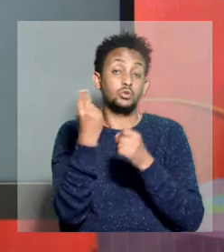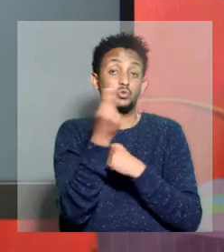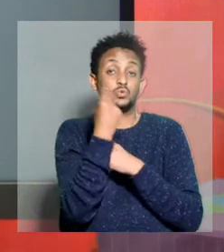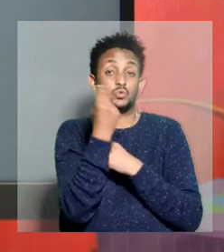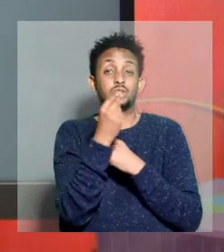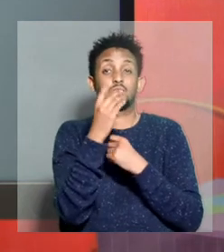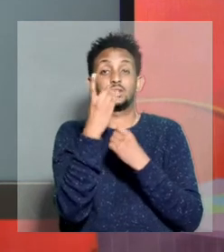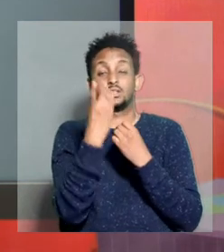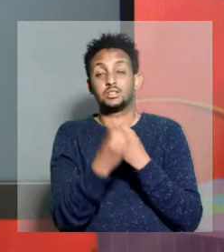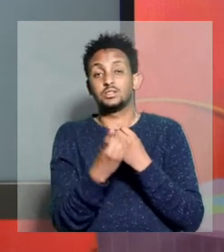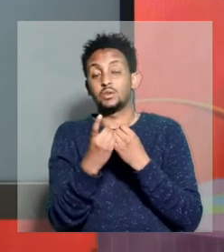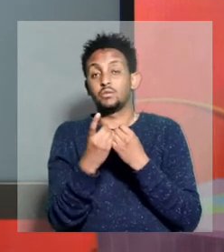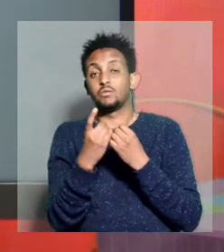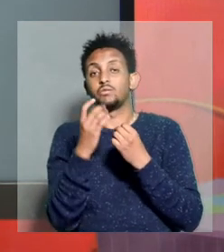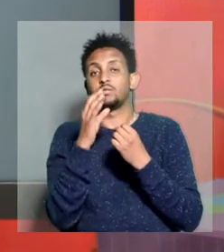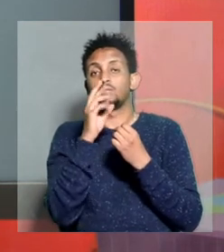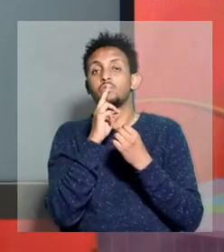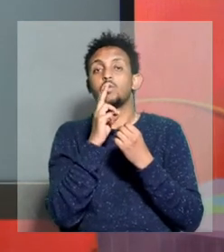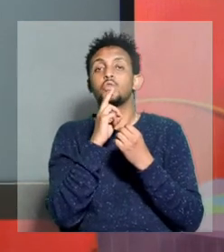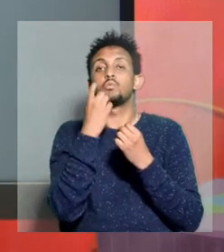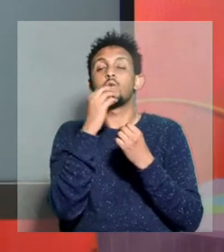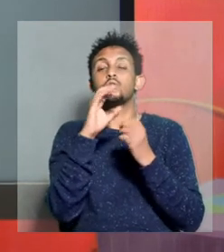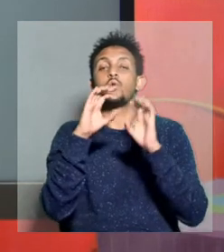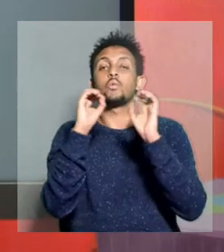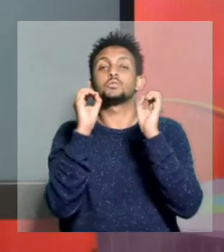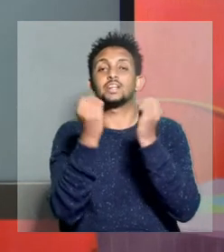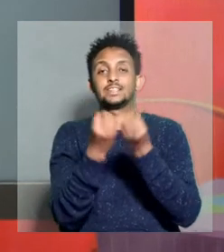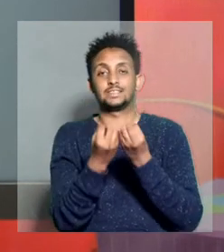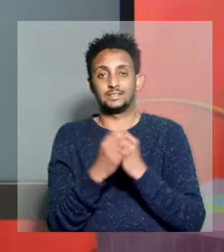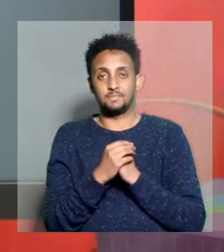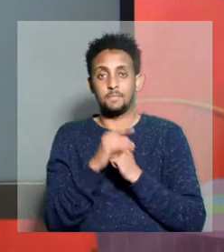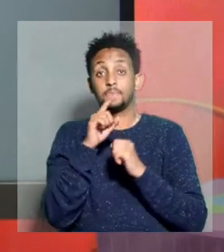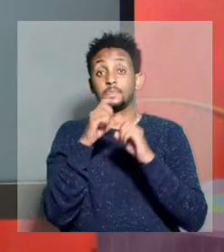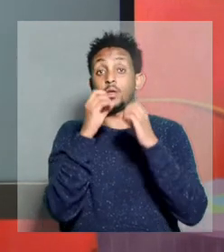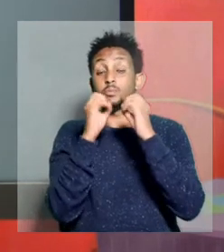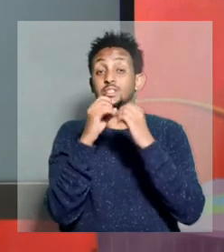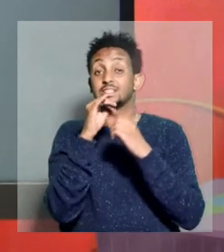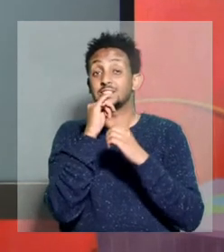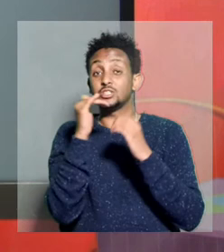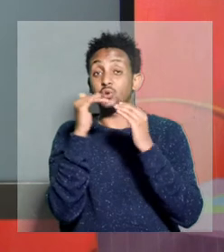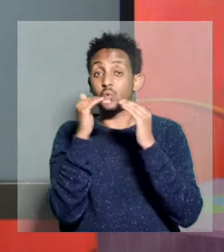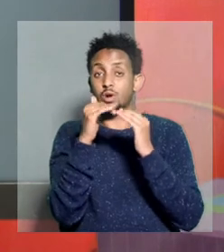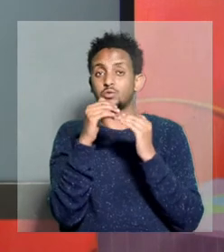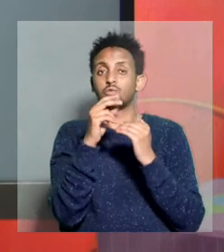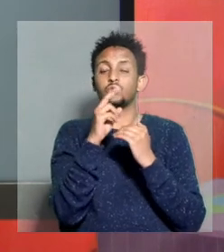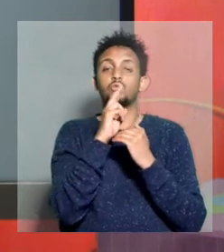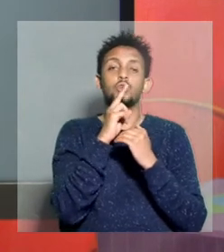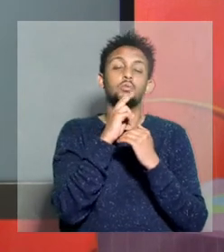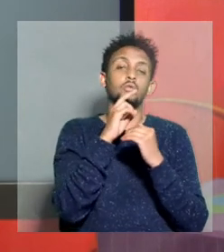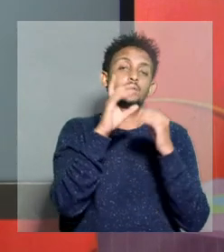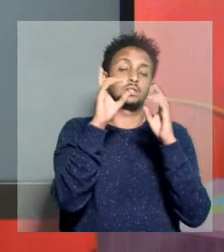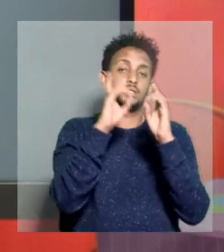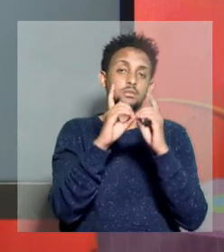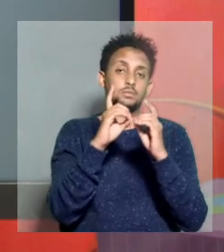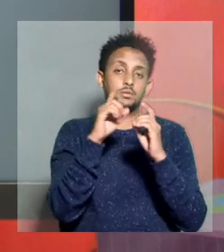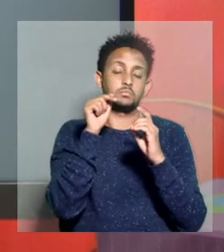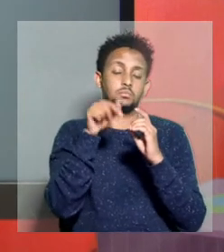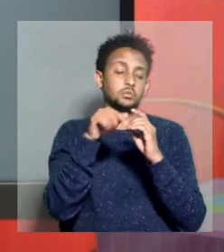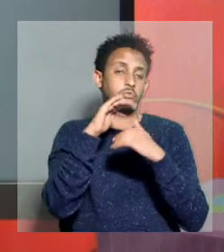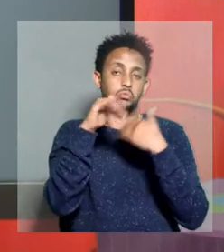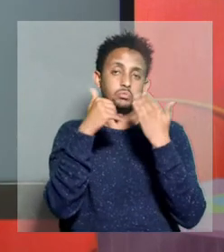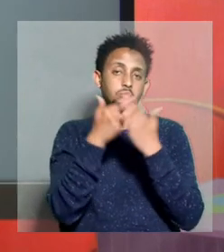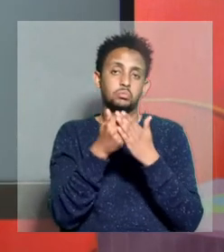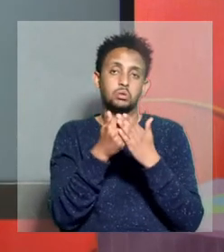using density of displaced fluid, volume of the object. And the volume of the object is equal to the volume of the displaced fluid as it is